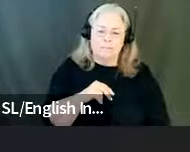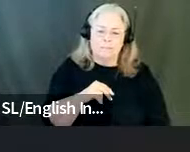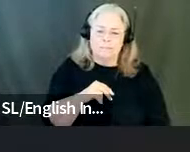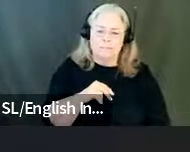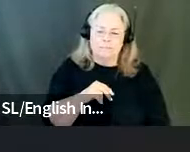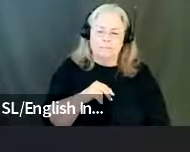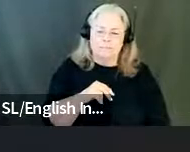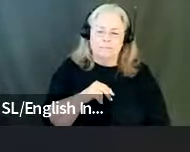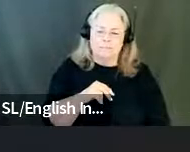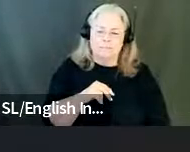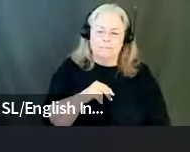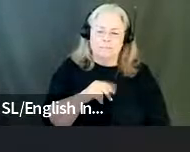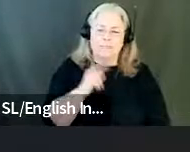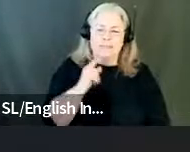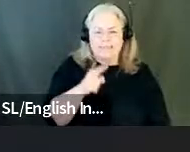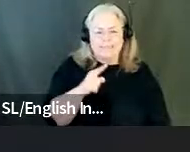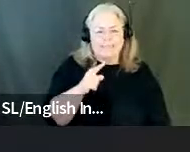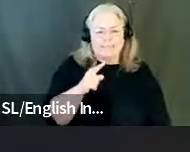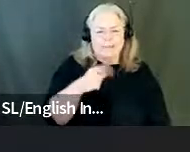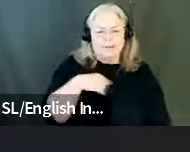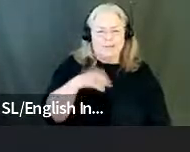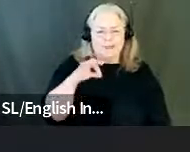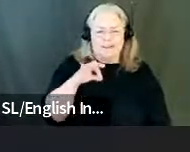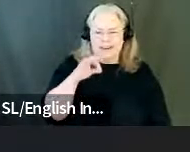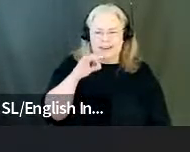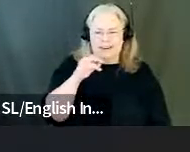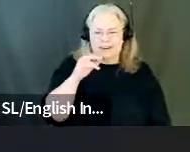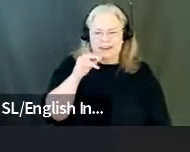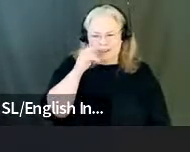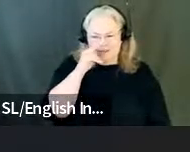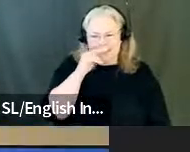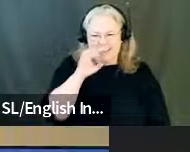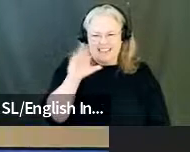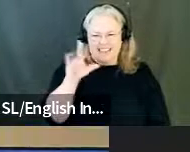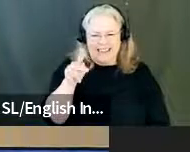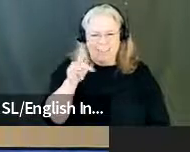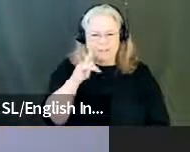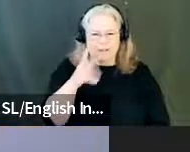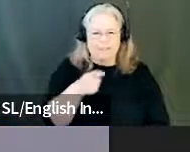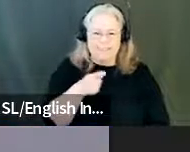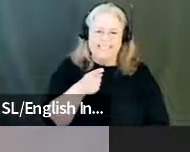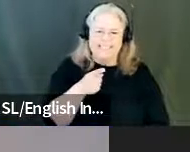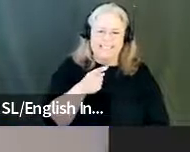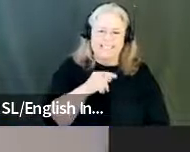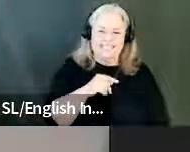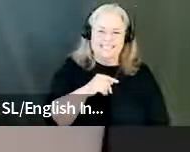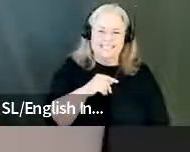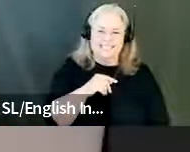this is kind of a funny clip if it loads. It's only 4 seconds, but here we go.